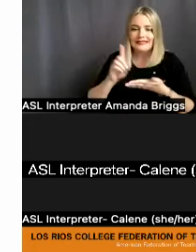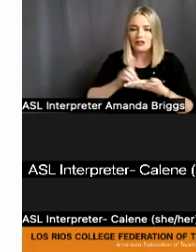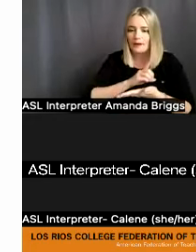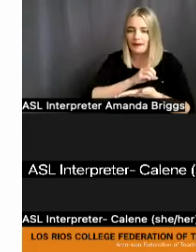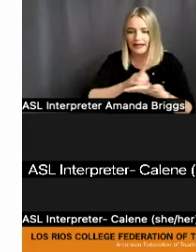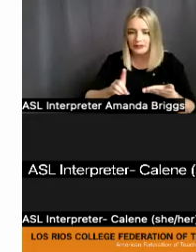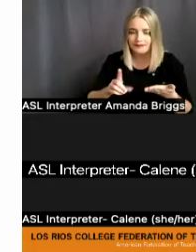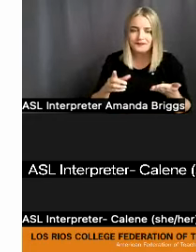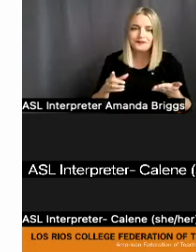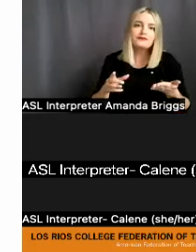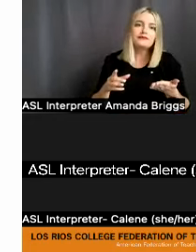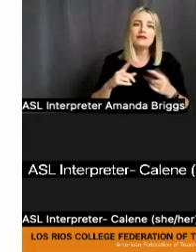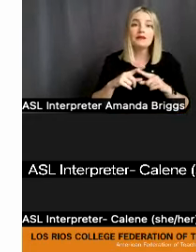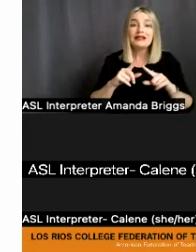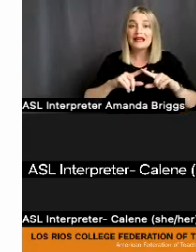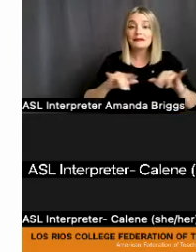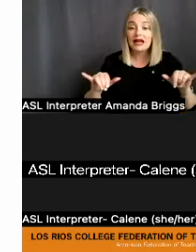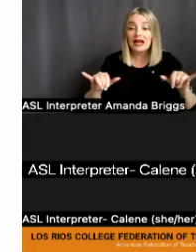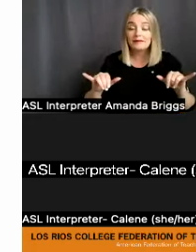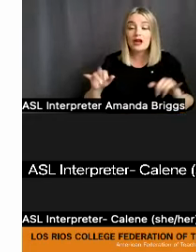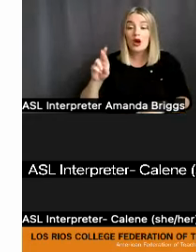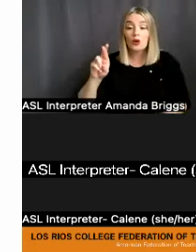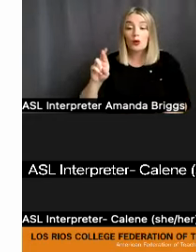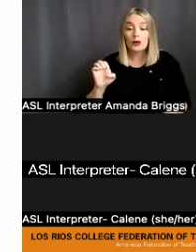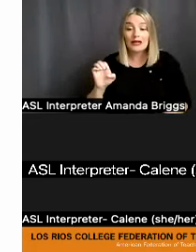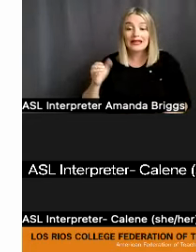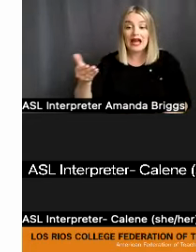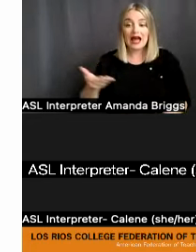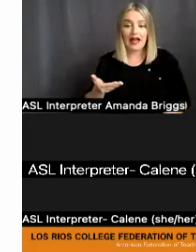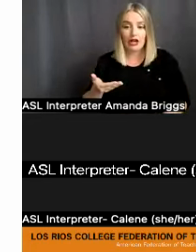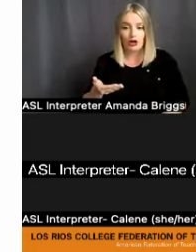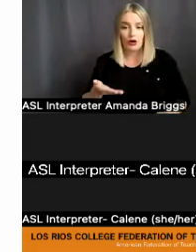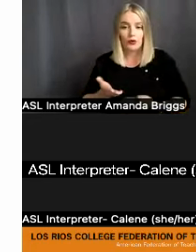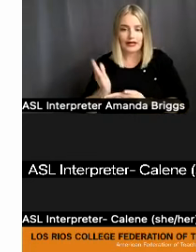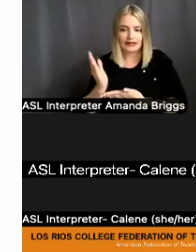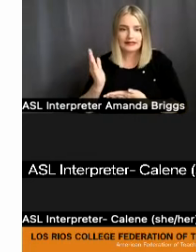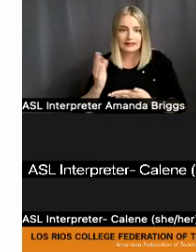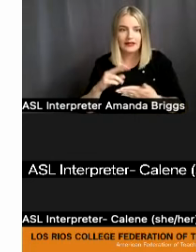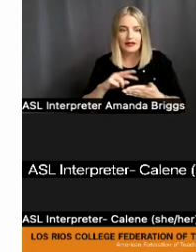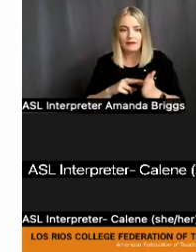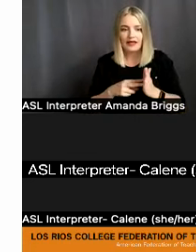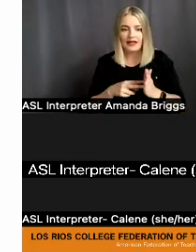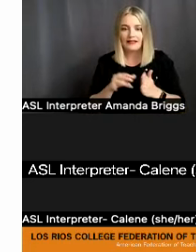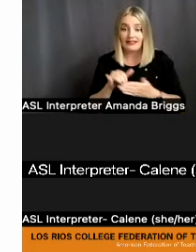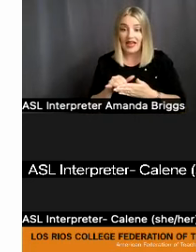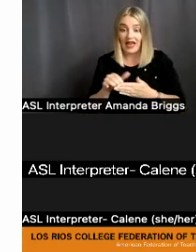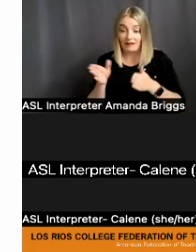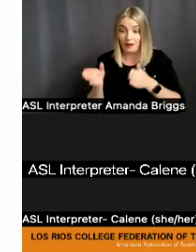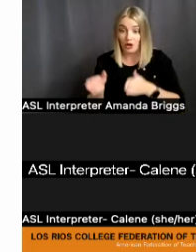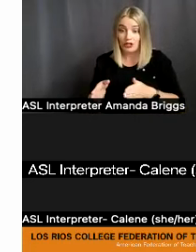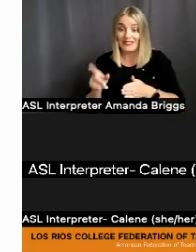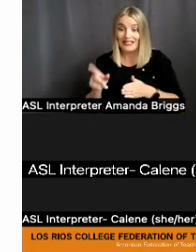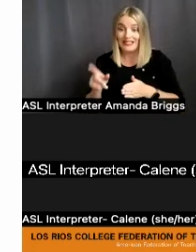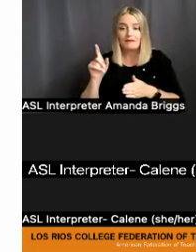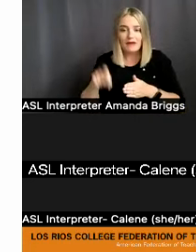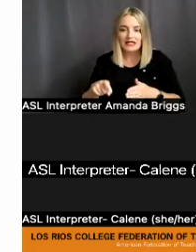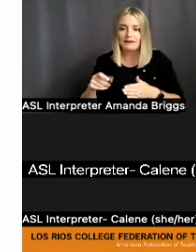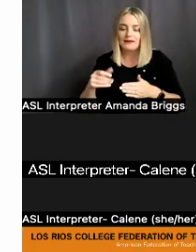But at the same time, there are rehire rights. That means that they actually have to be, that preference faculty member needs to be hired back the next